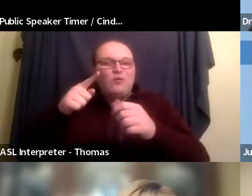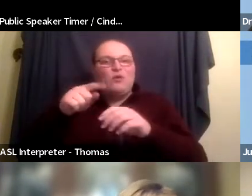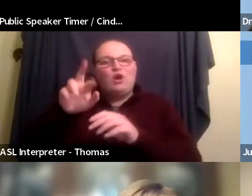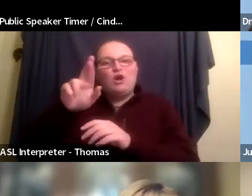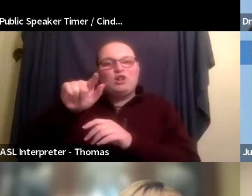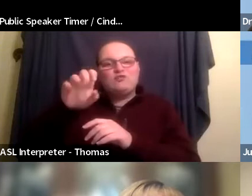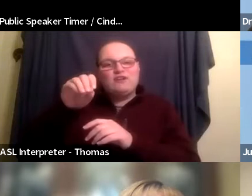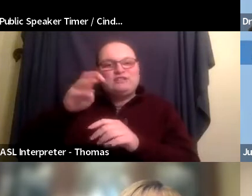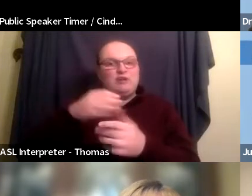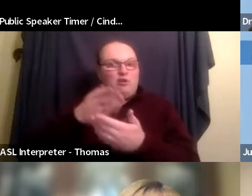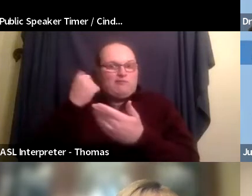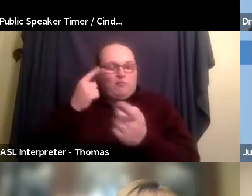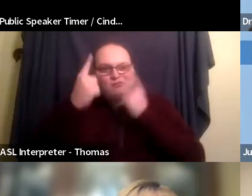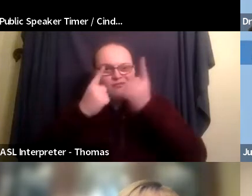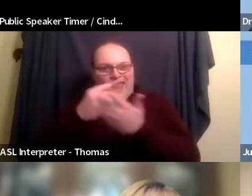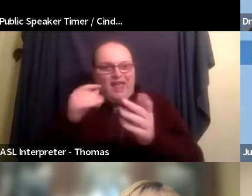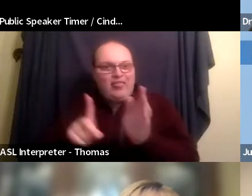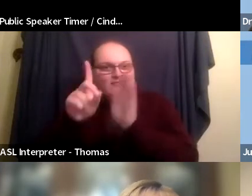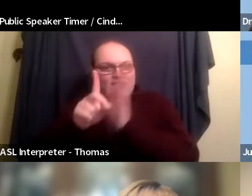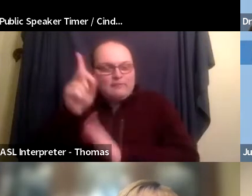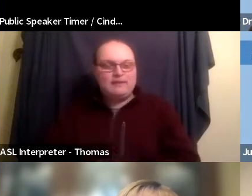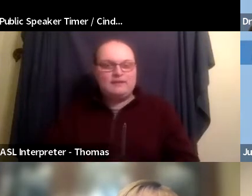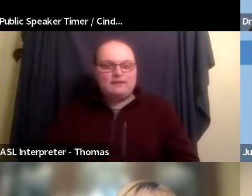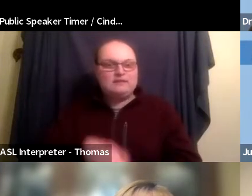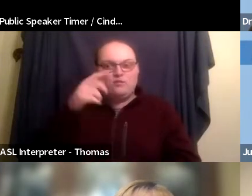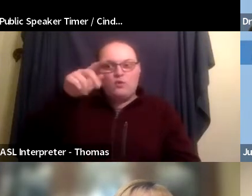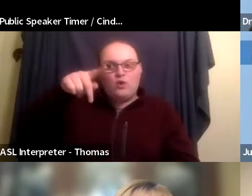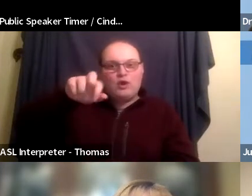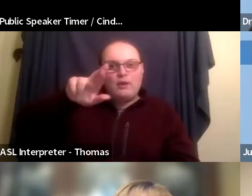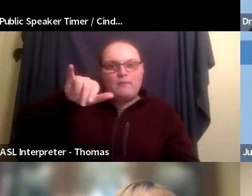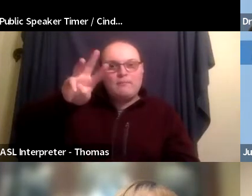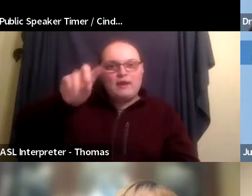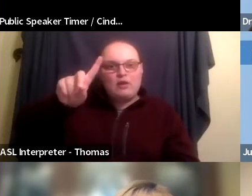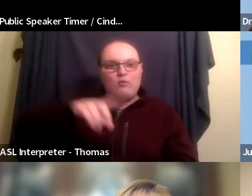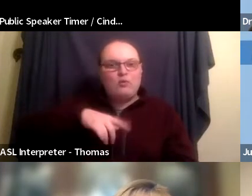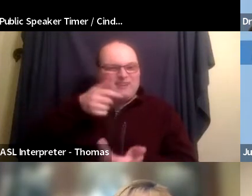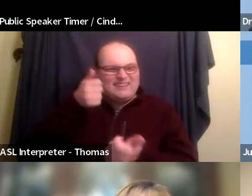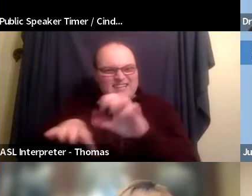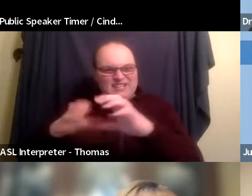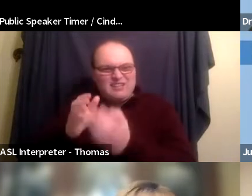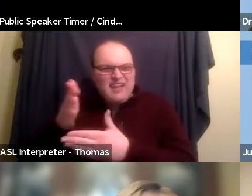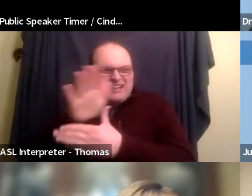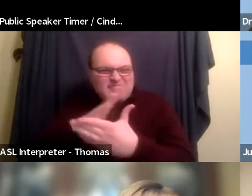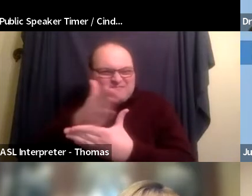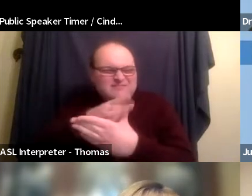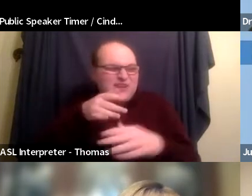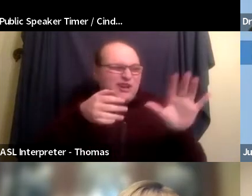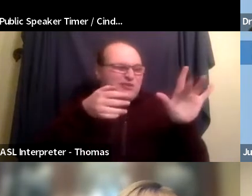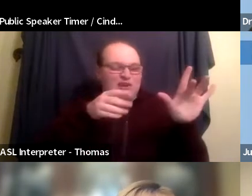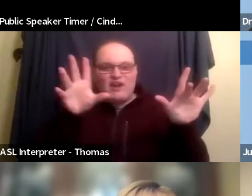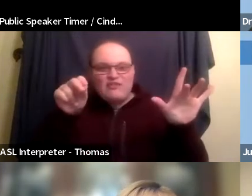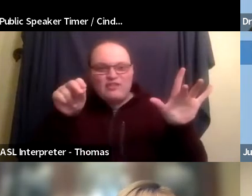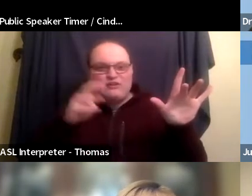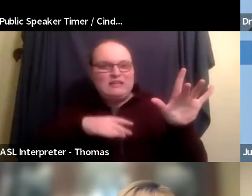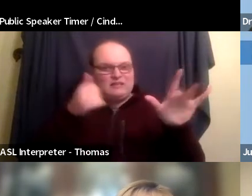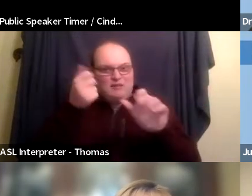the new developments. Perrywood, the average class sizes for all of their grade levels is 25 to 30, which means all grade levels have already